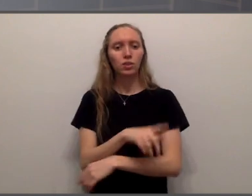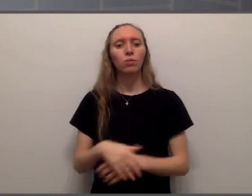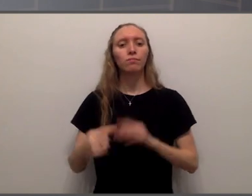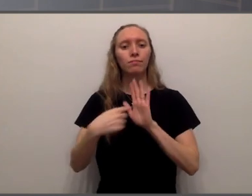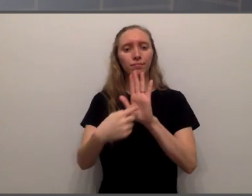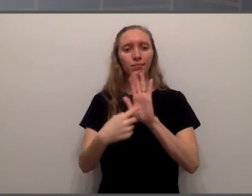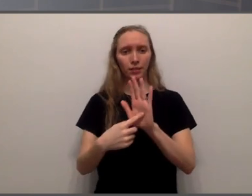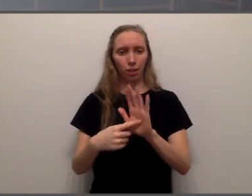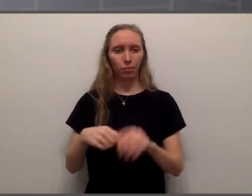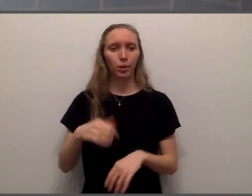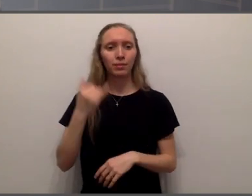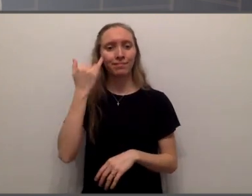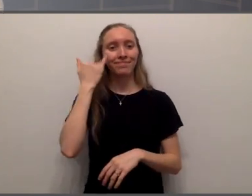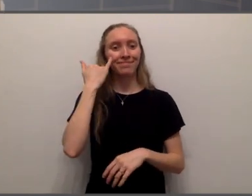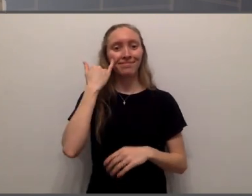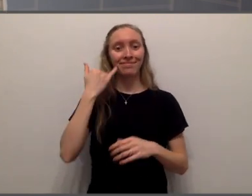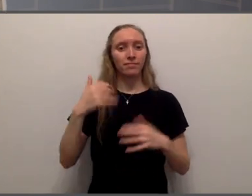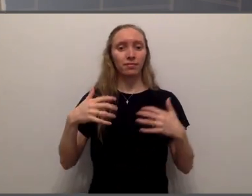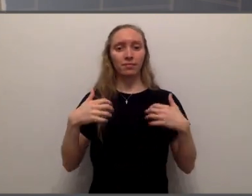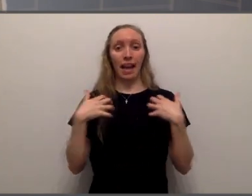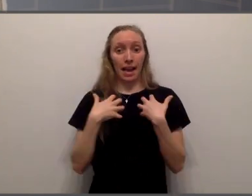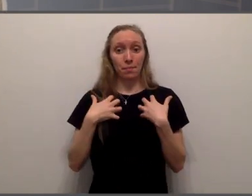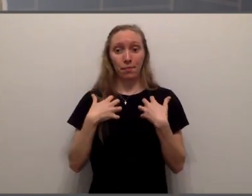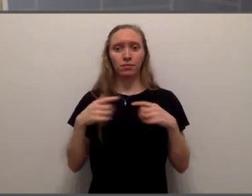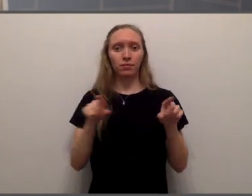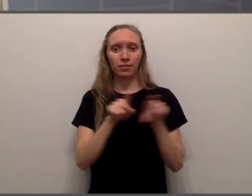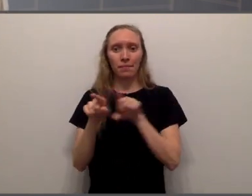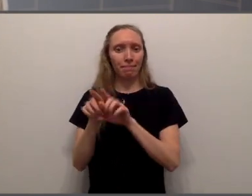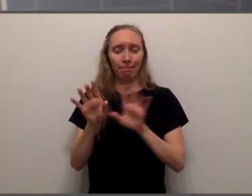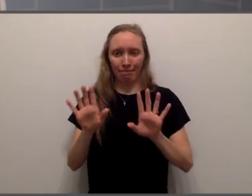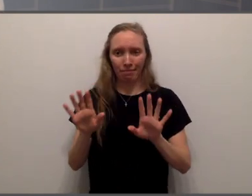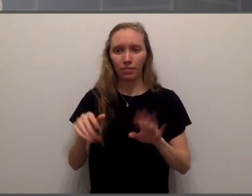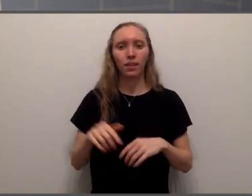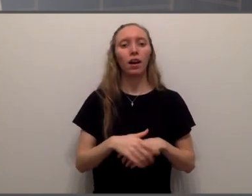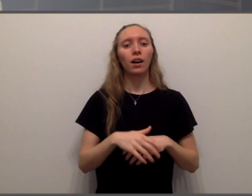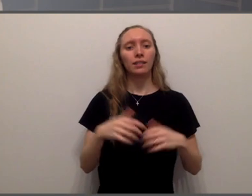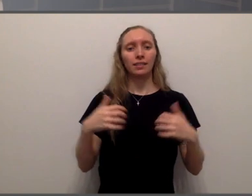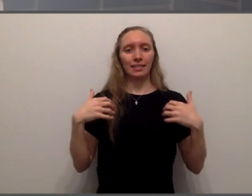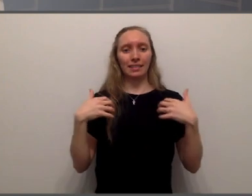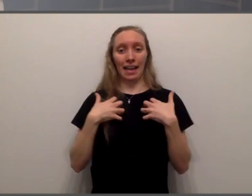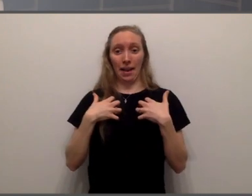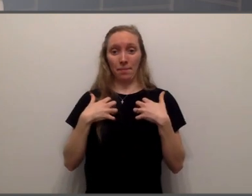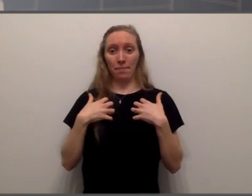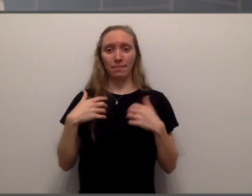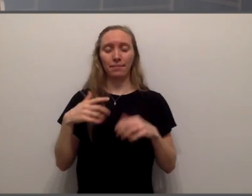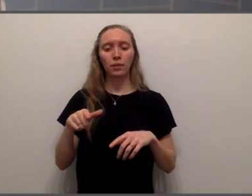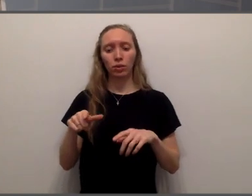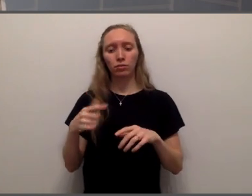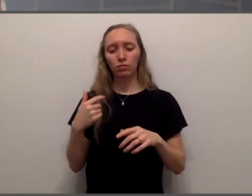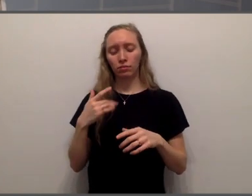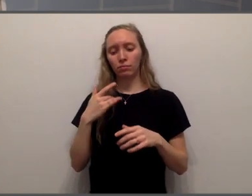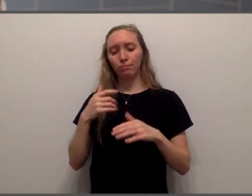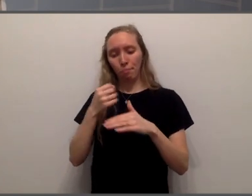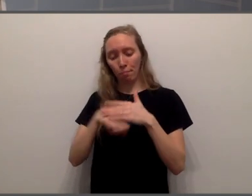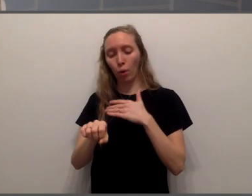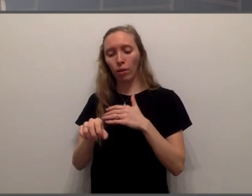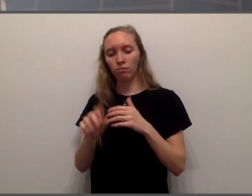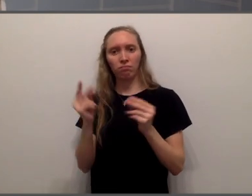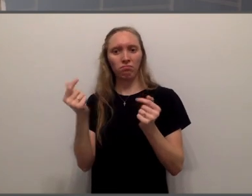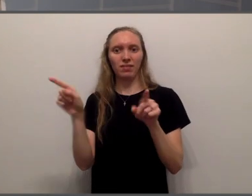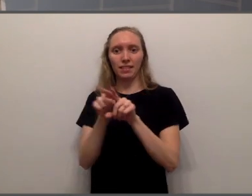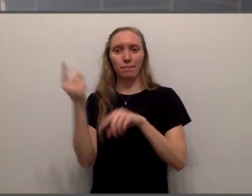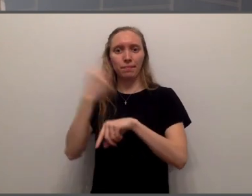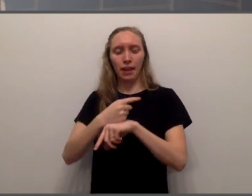stand up if they're going to nurse and then move on with the herd. Human beings come out half-baked. We take time. We're not